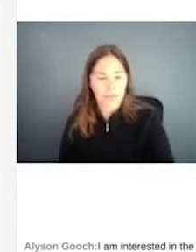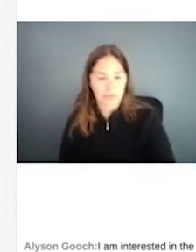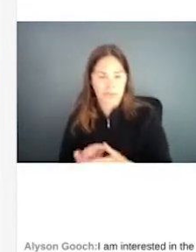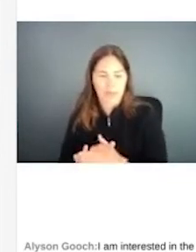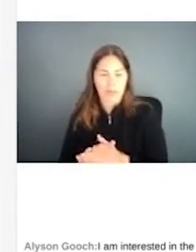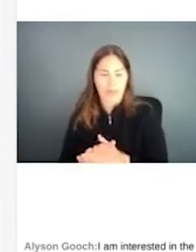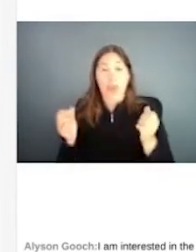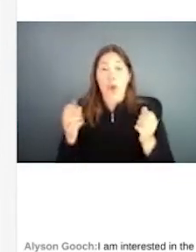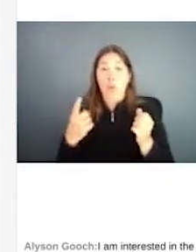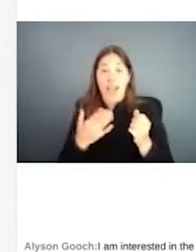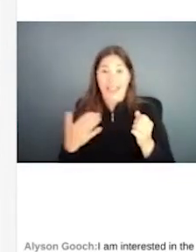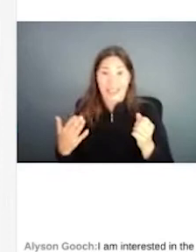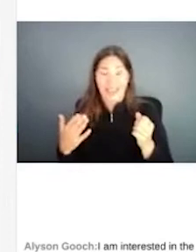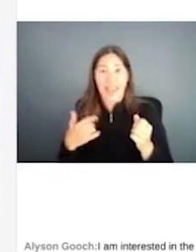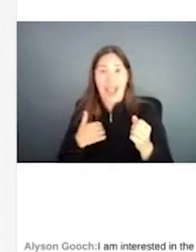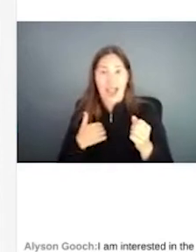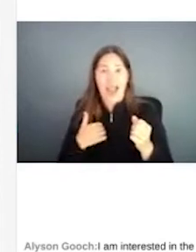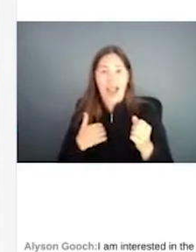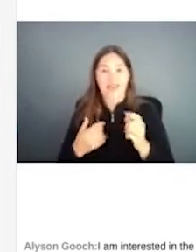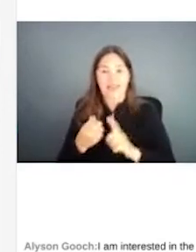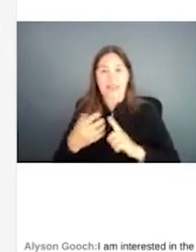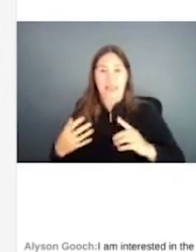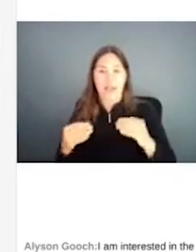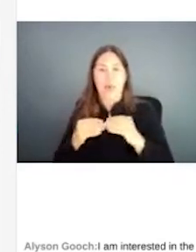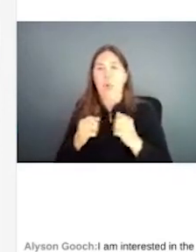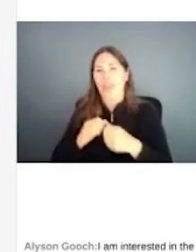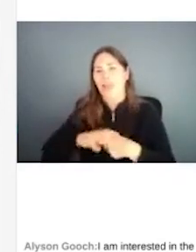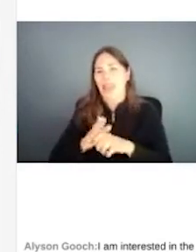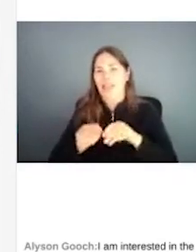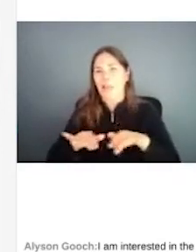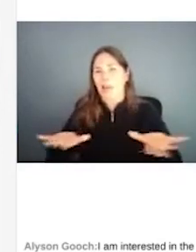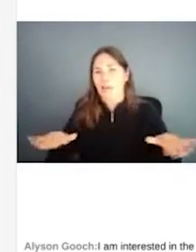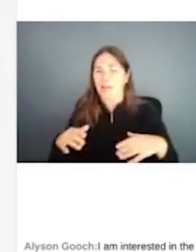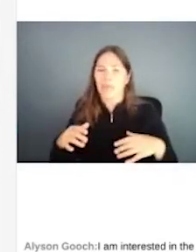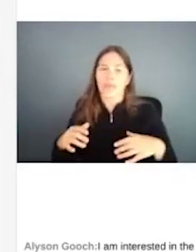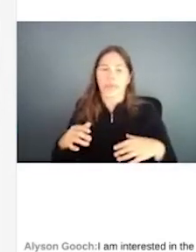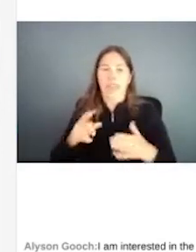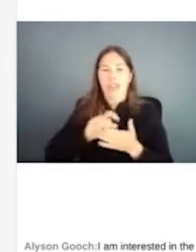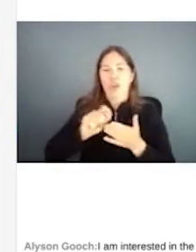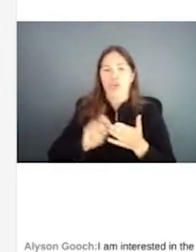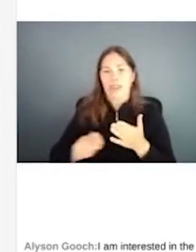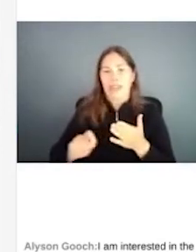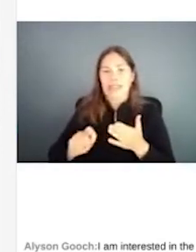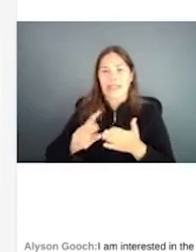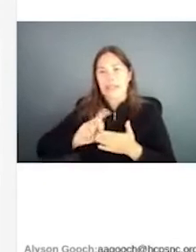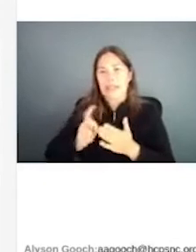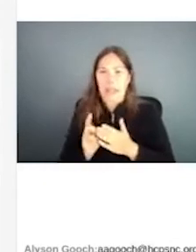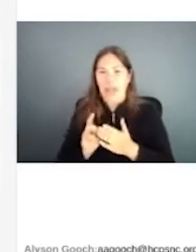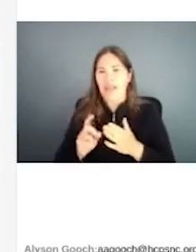One of the things that I expanded this year with the pandemic was these sort of written design activities.